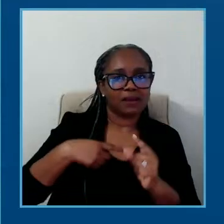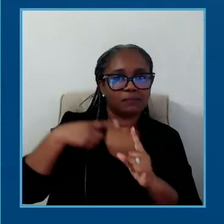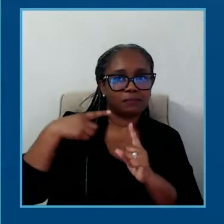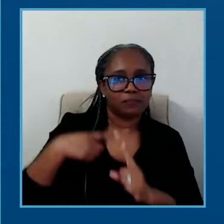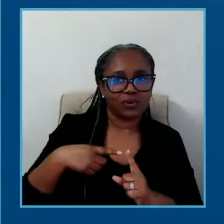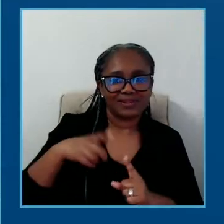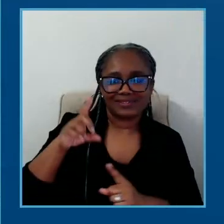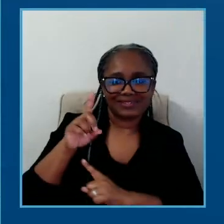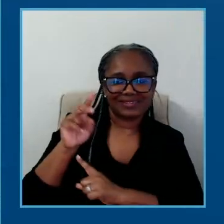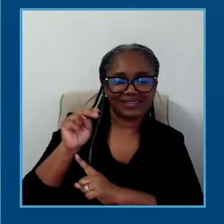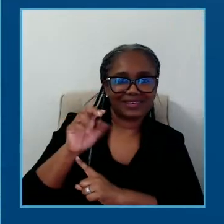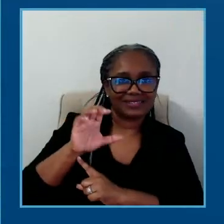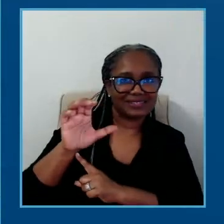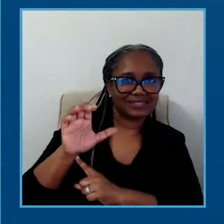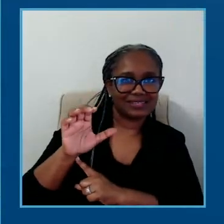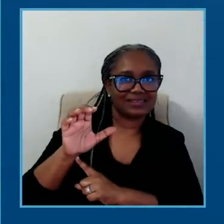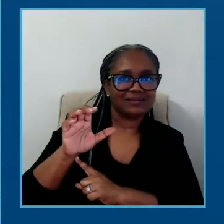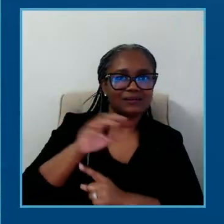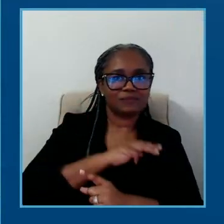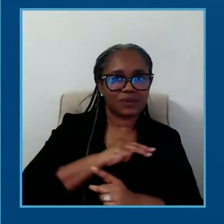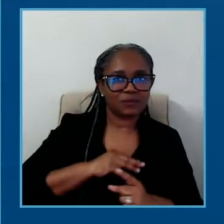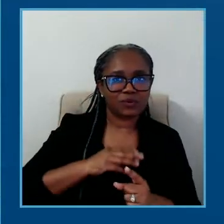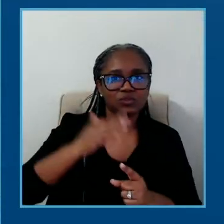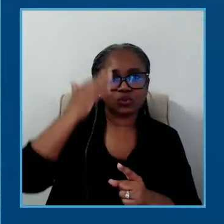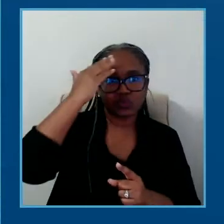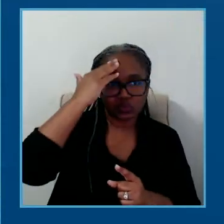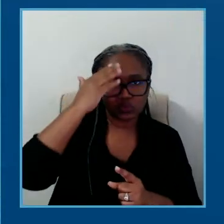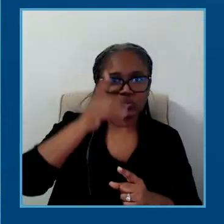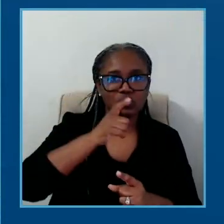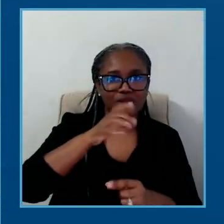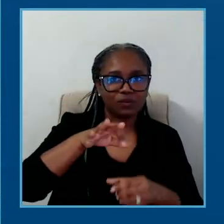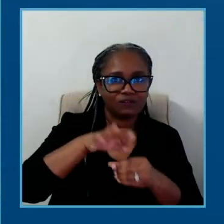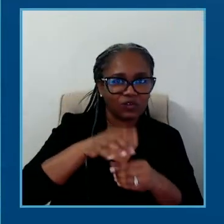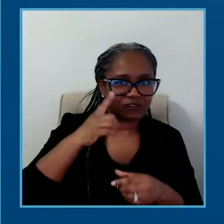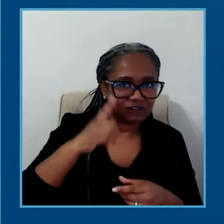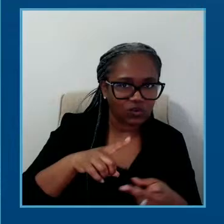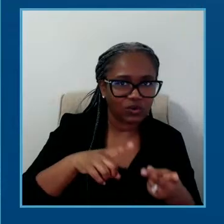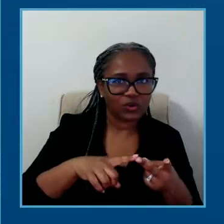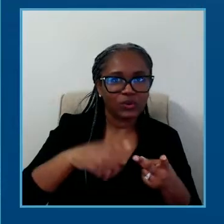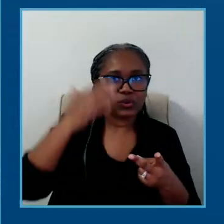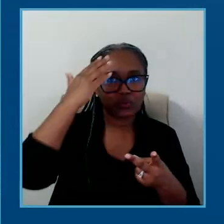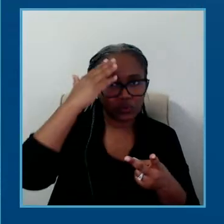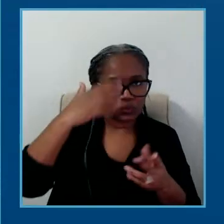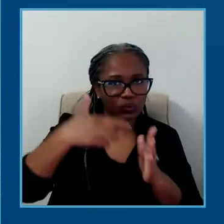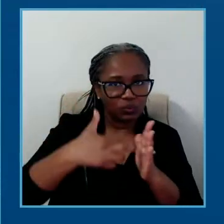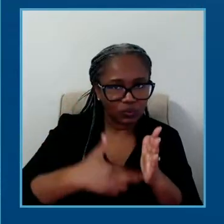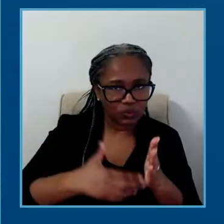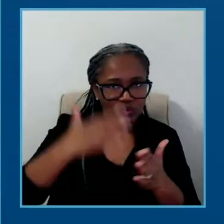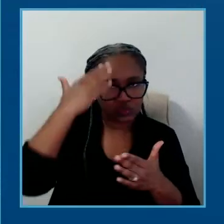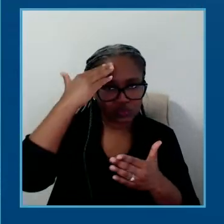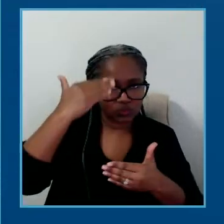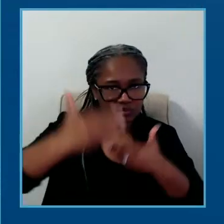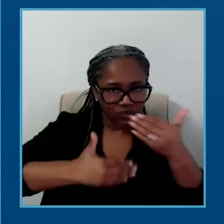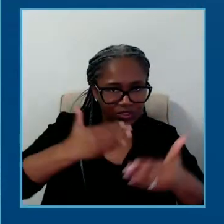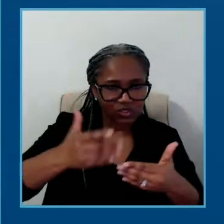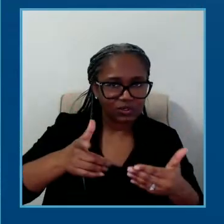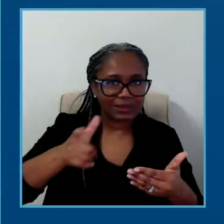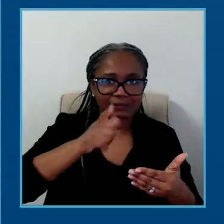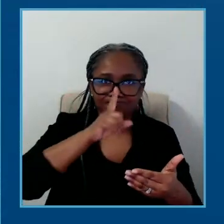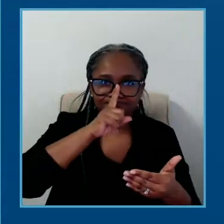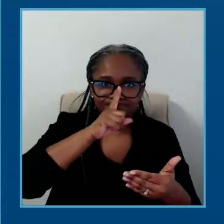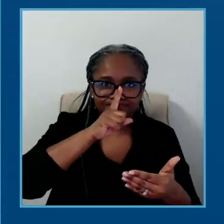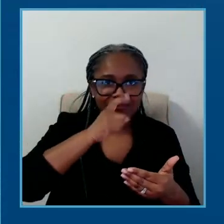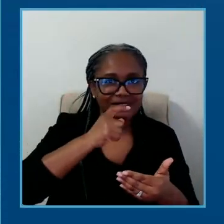voted for, and no one made an objection at the time. The other point I would make in response to your question is that in